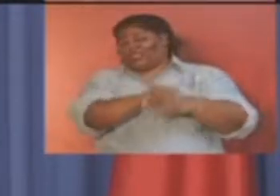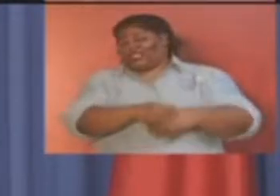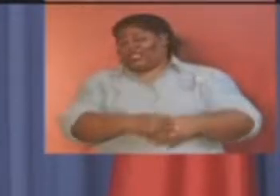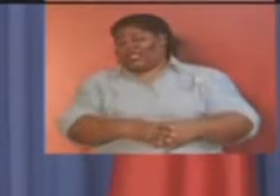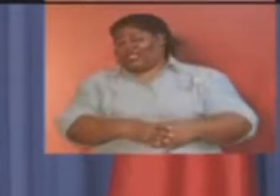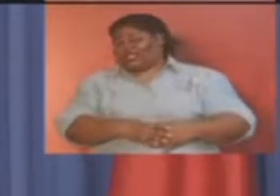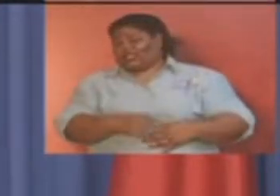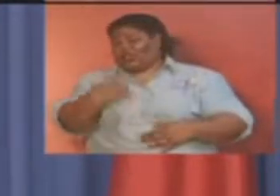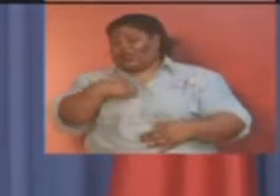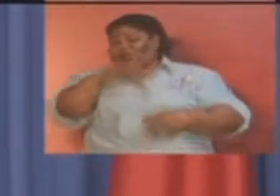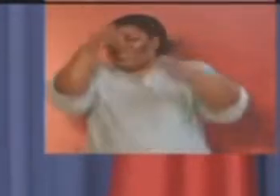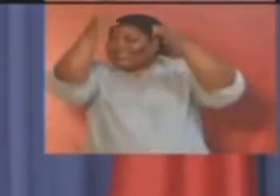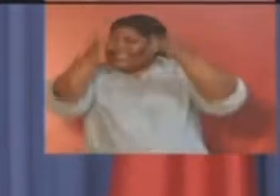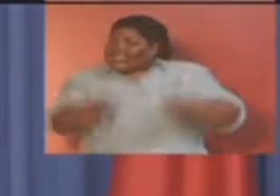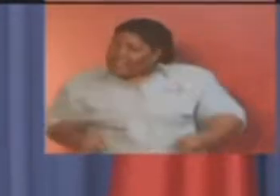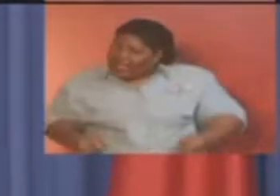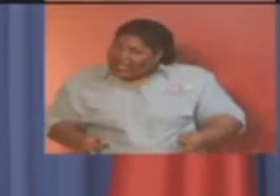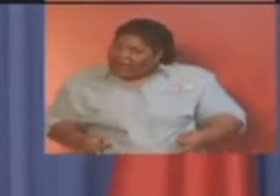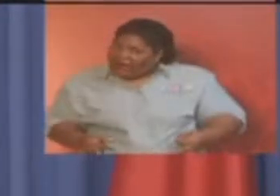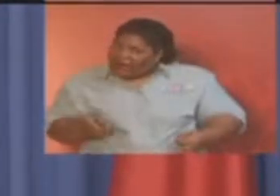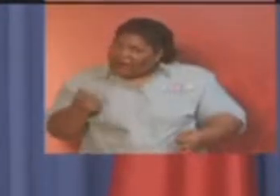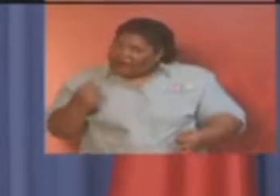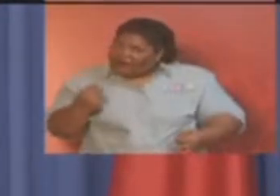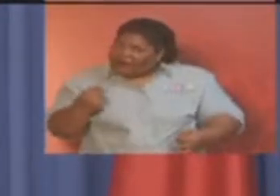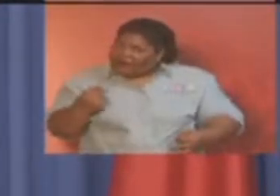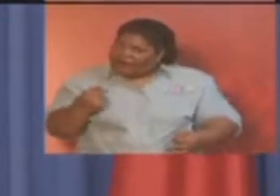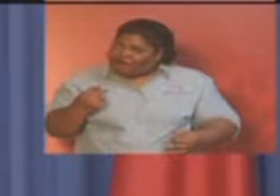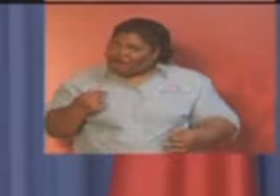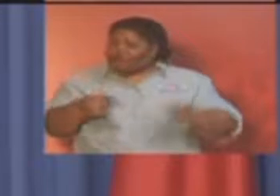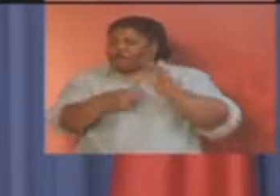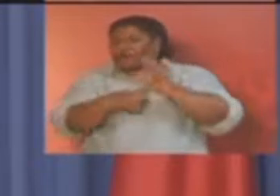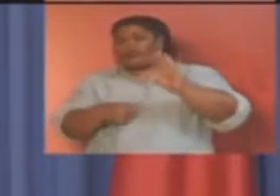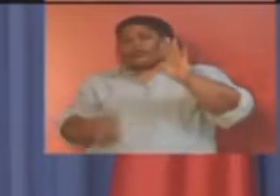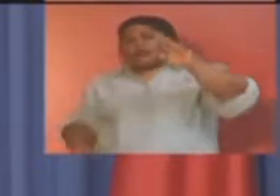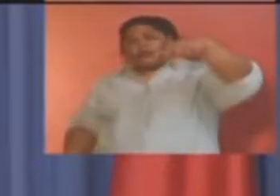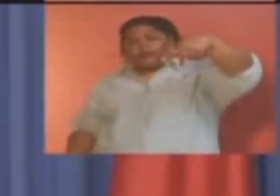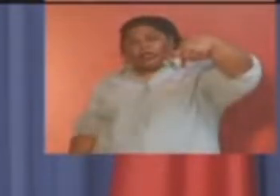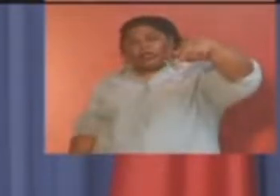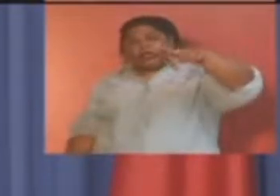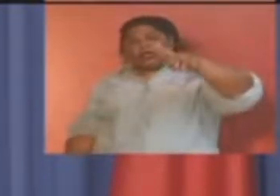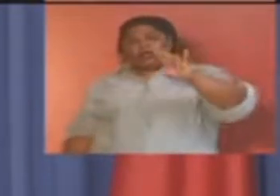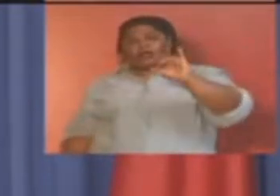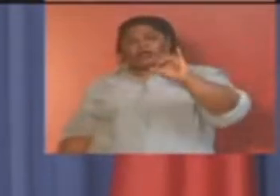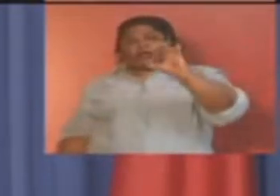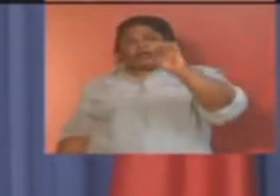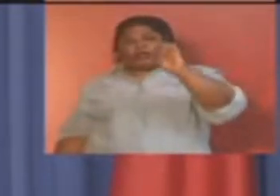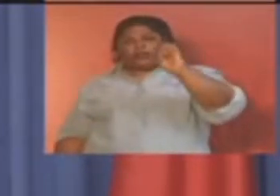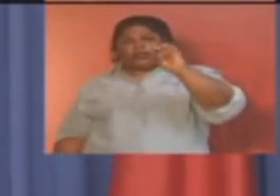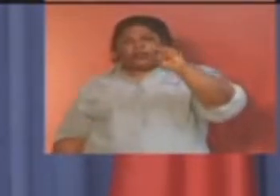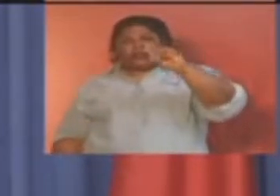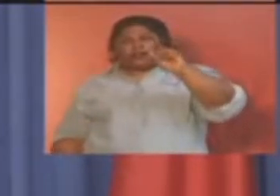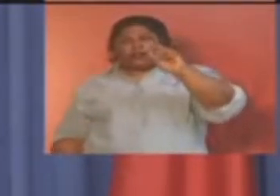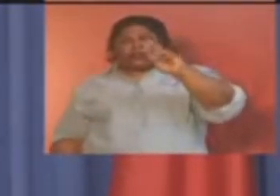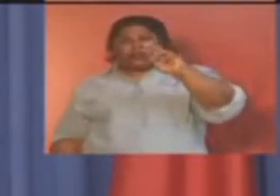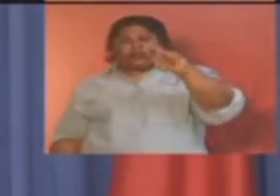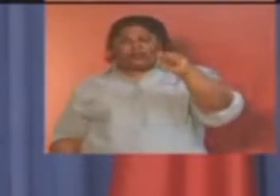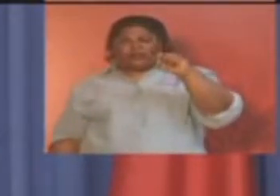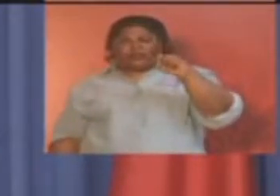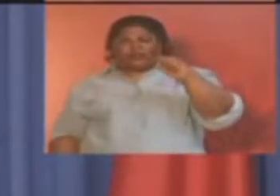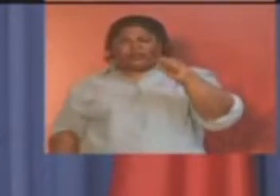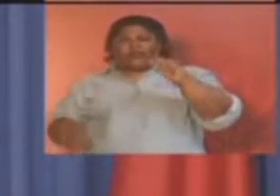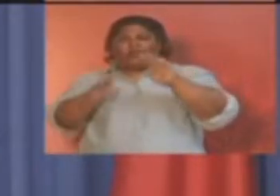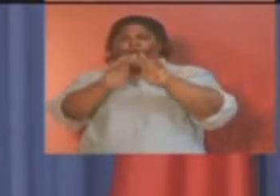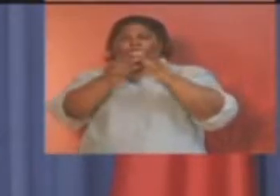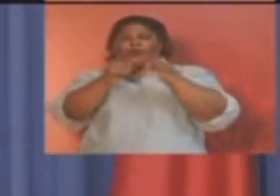these facilities, and one of them being PriceSmart, to operate, but only to sell the grocery